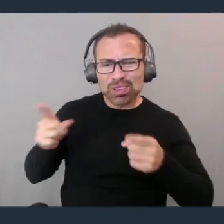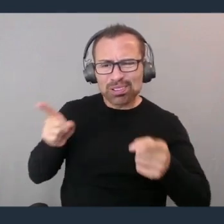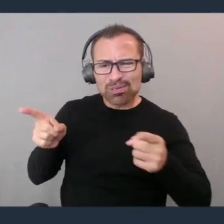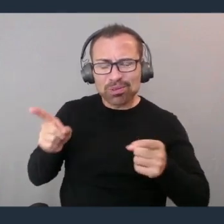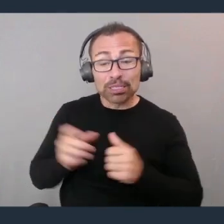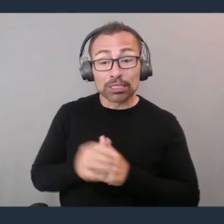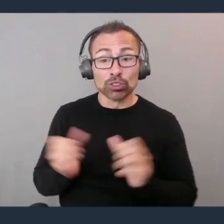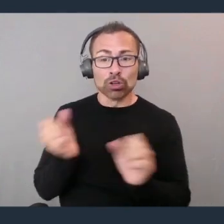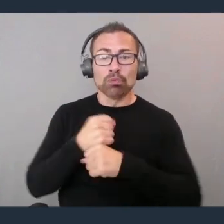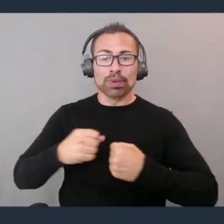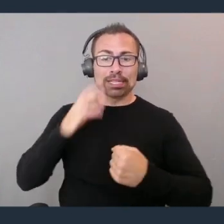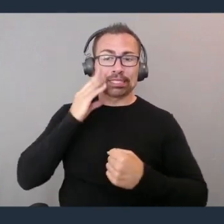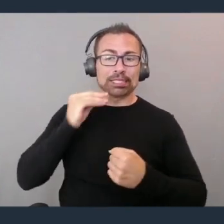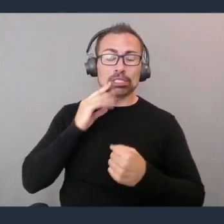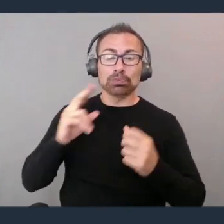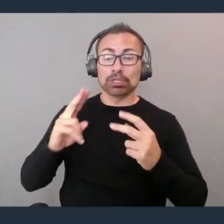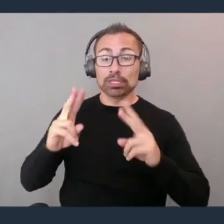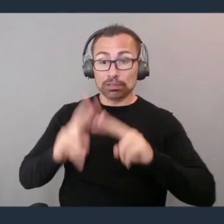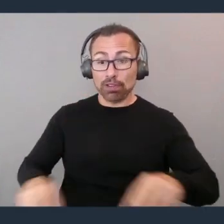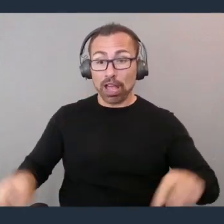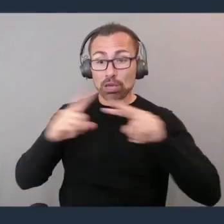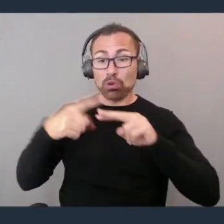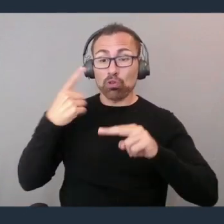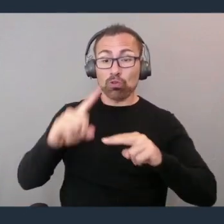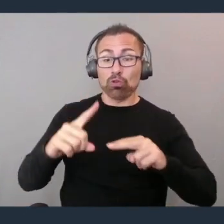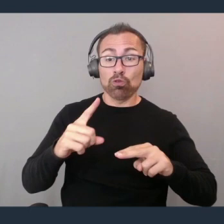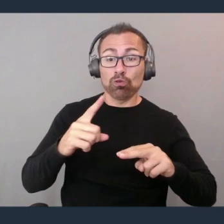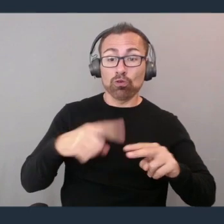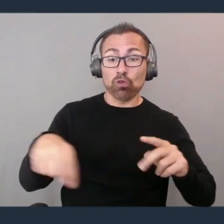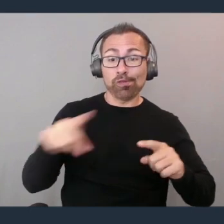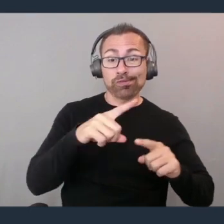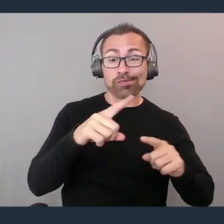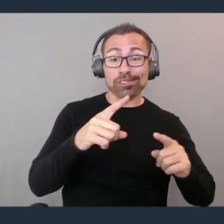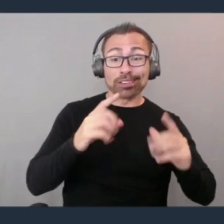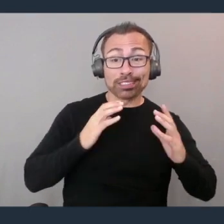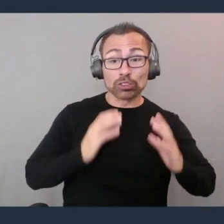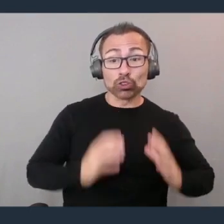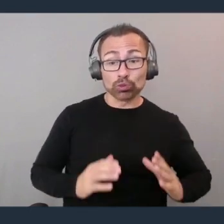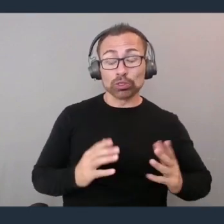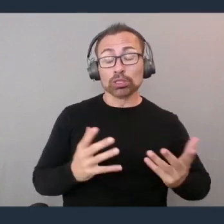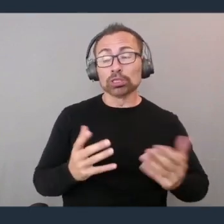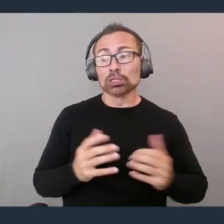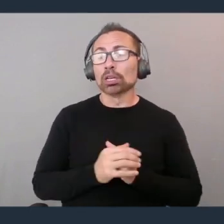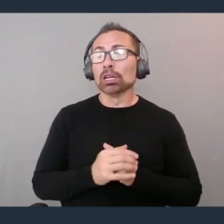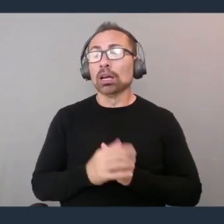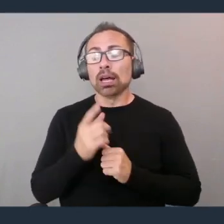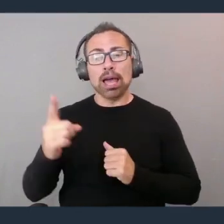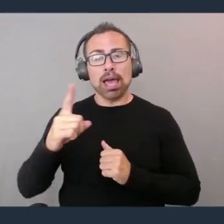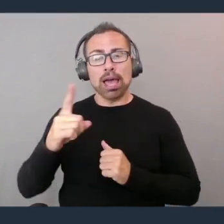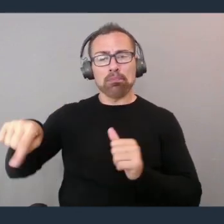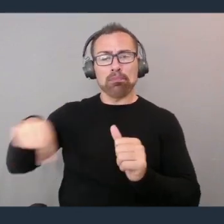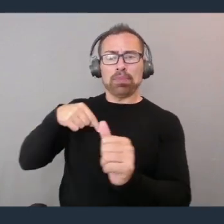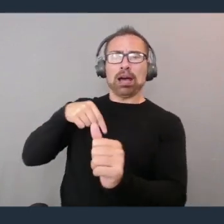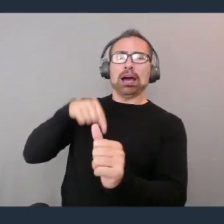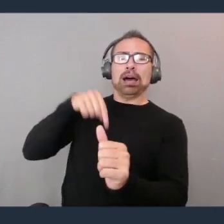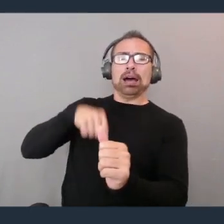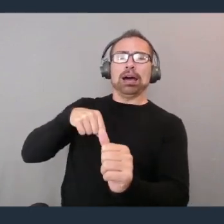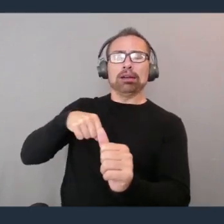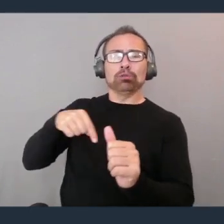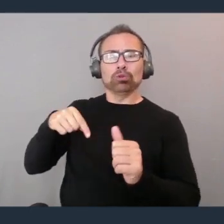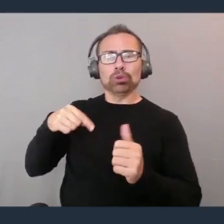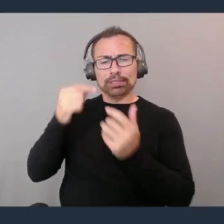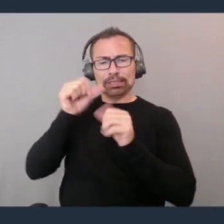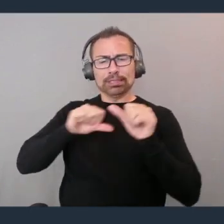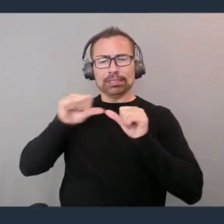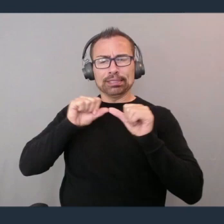valuable for end consumers of the products. And behind that, behind the scenes, what kind of the data scientists have done and the breakthroughs that have